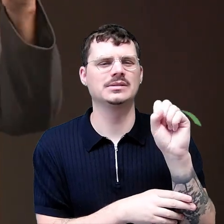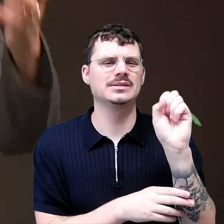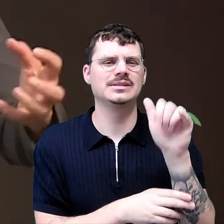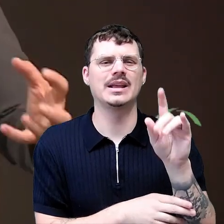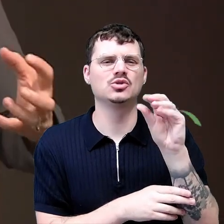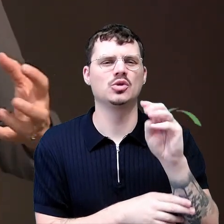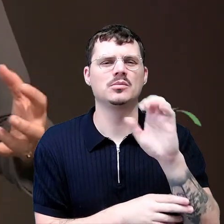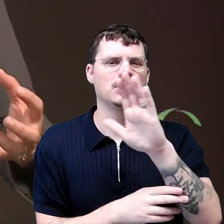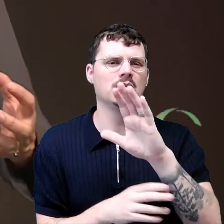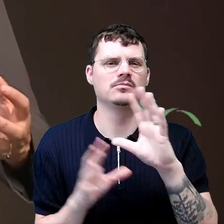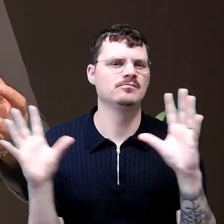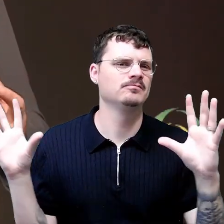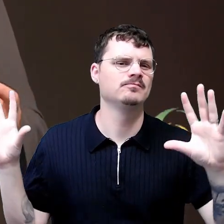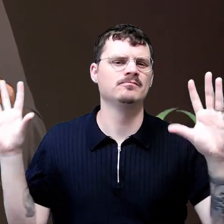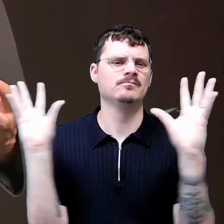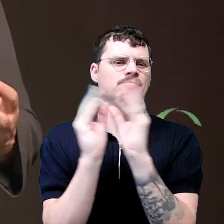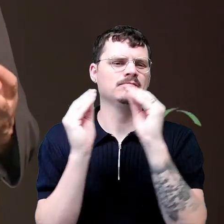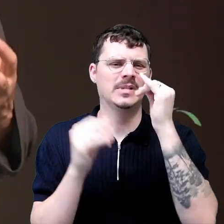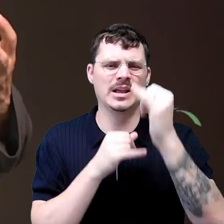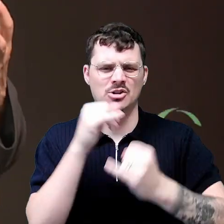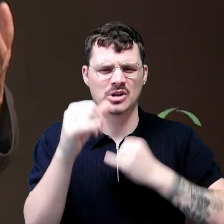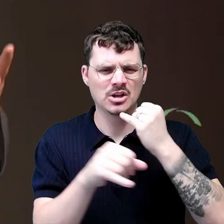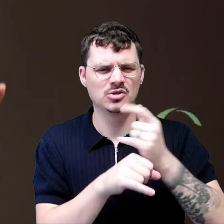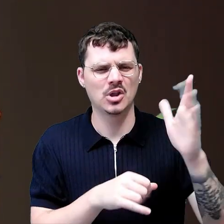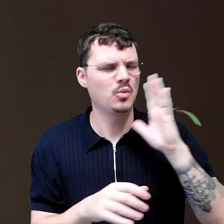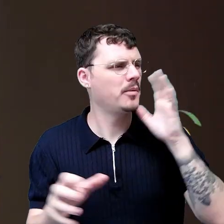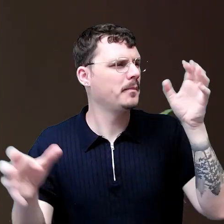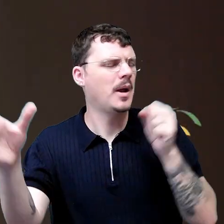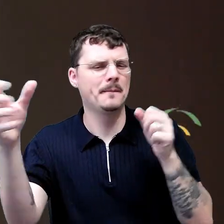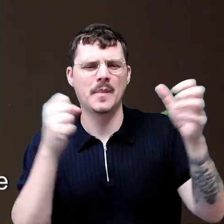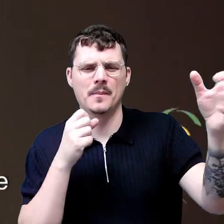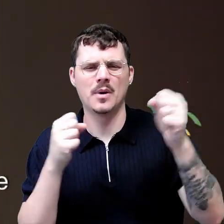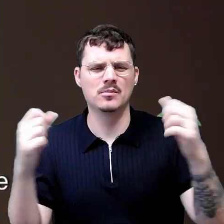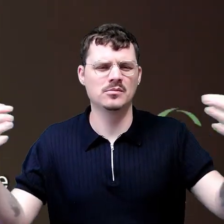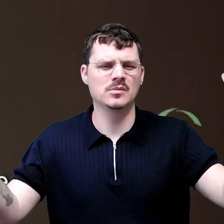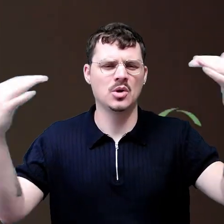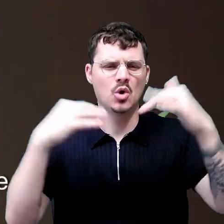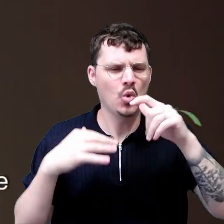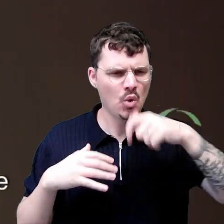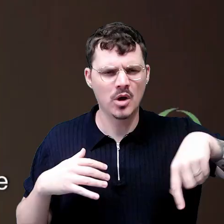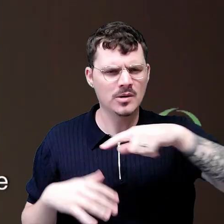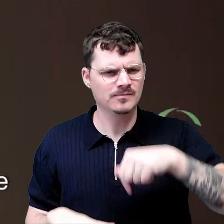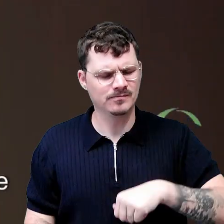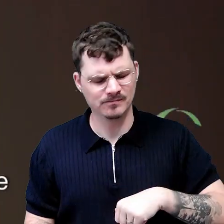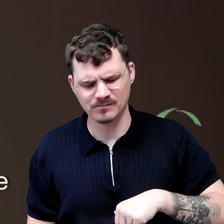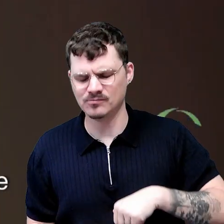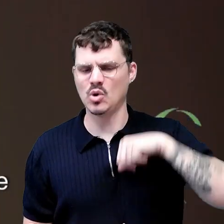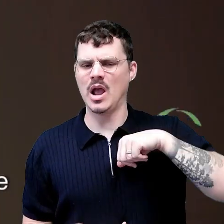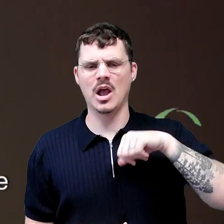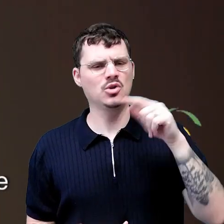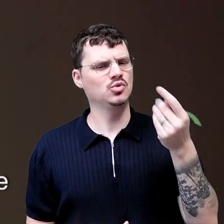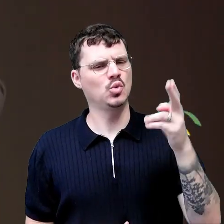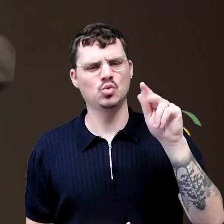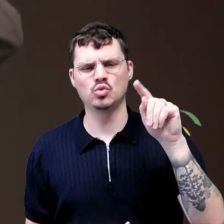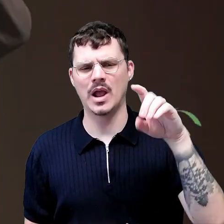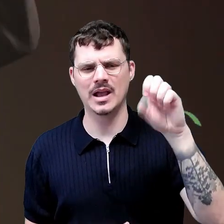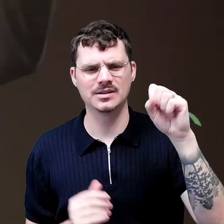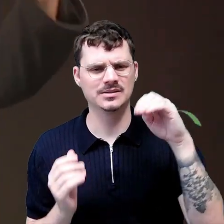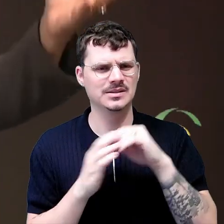Association international meeting where they get all these people together with really out and proud Tourette